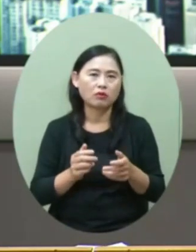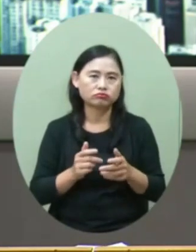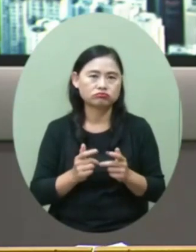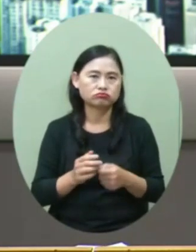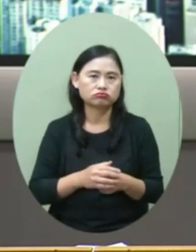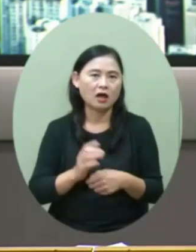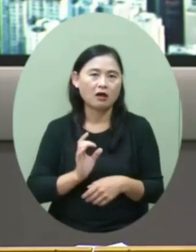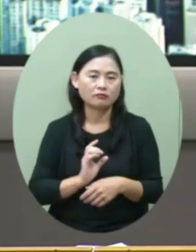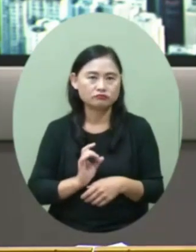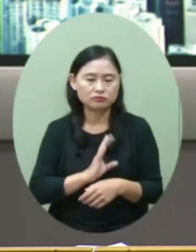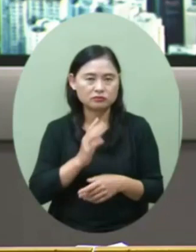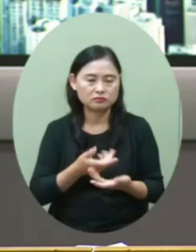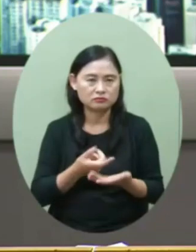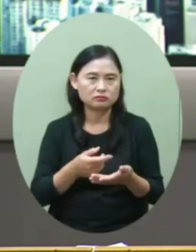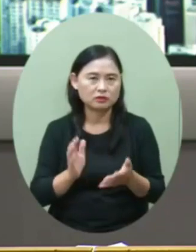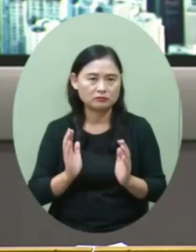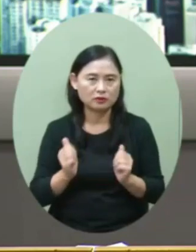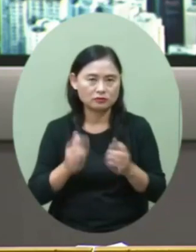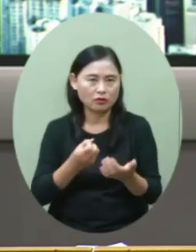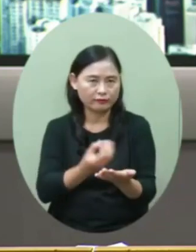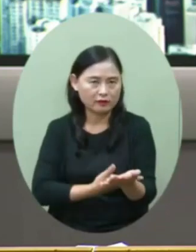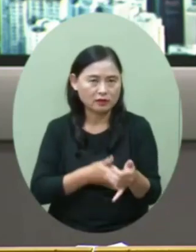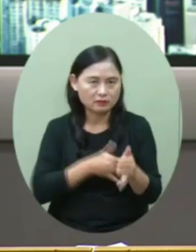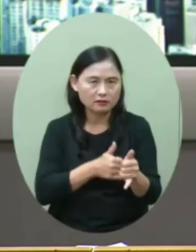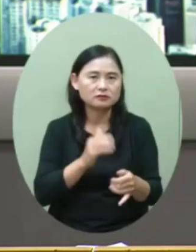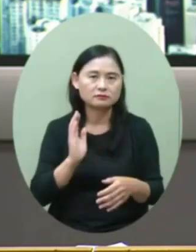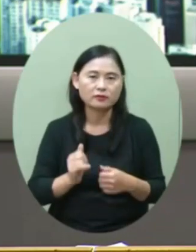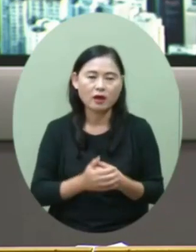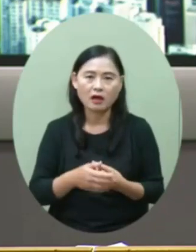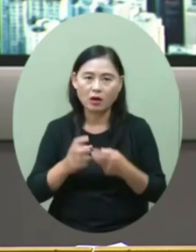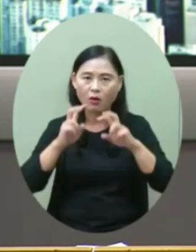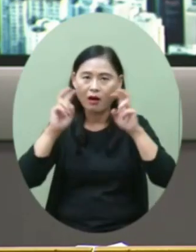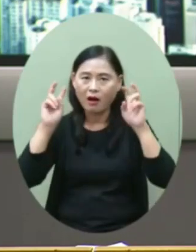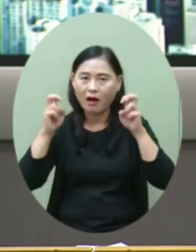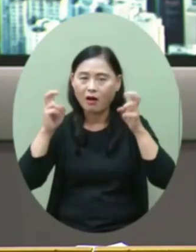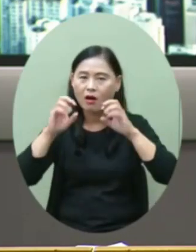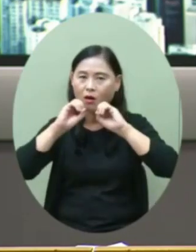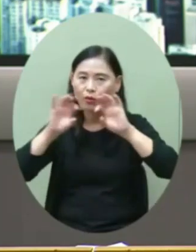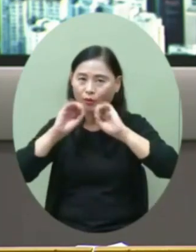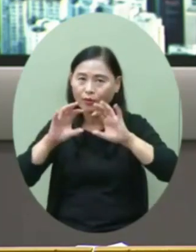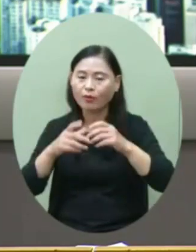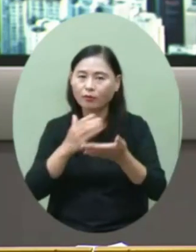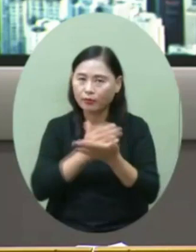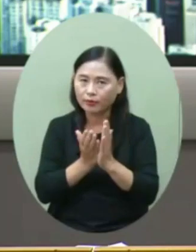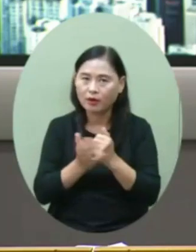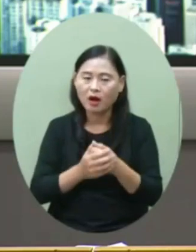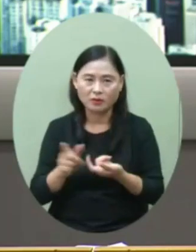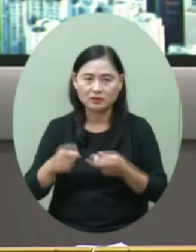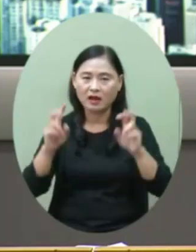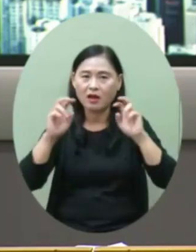it's just the usual mechanism. Now, you mentioned the chanting of slogans.